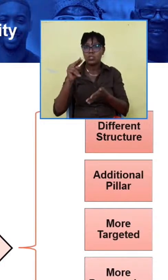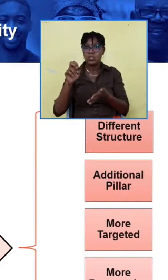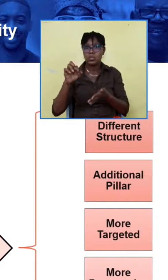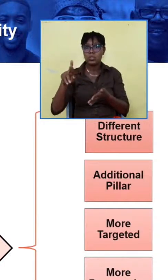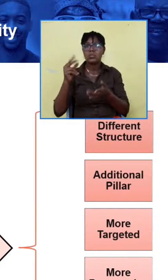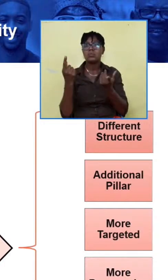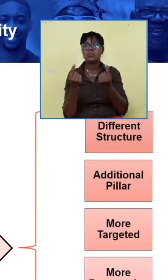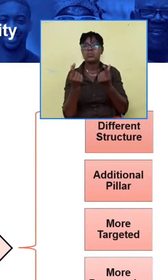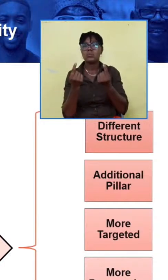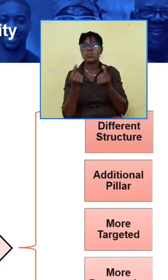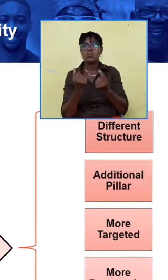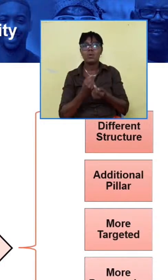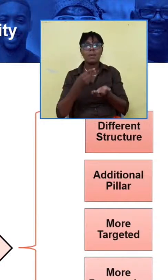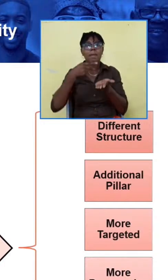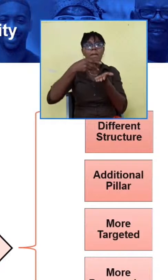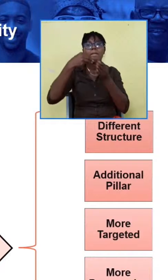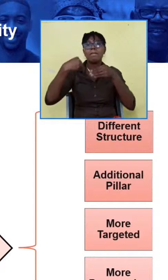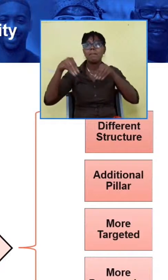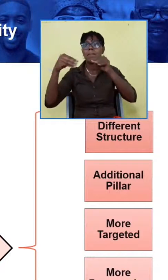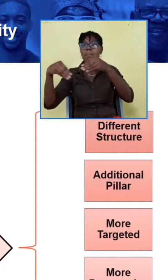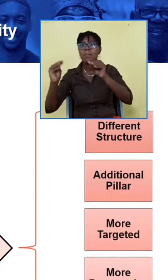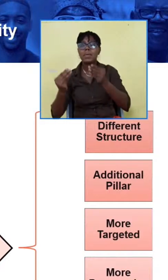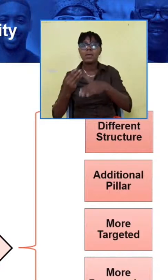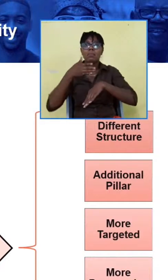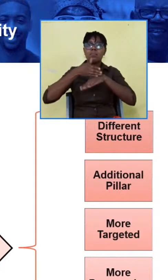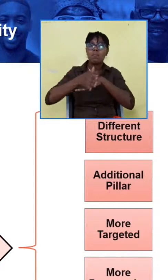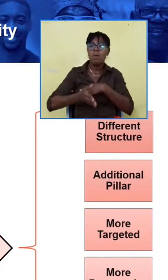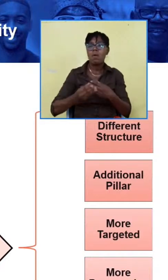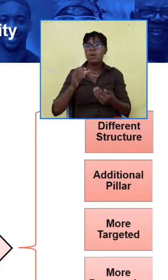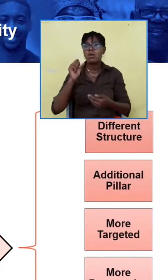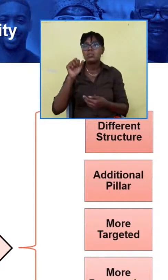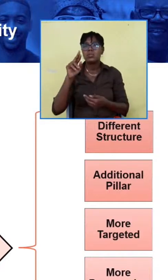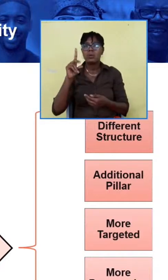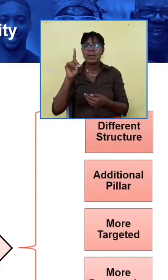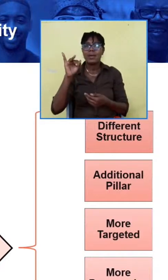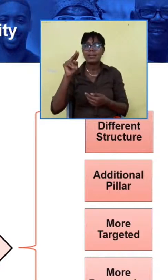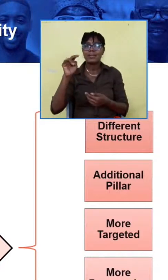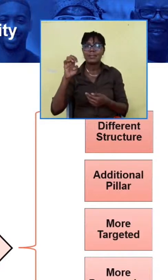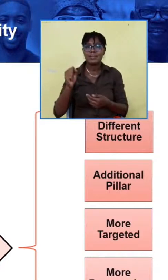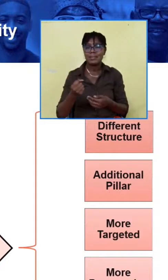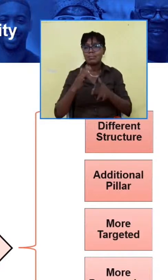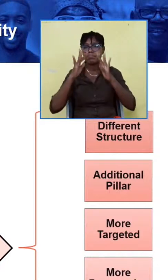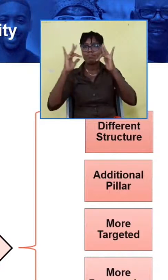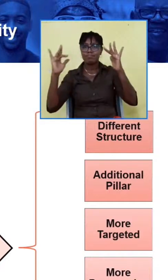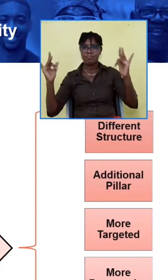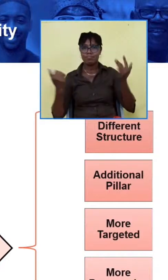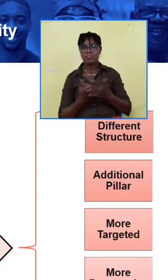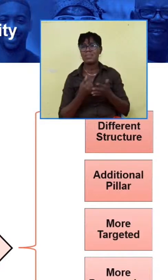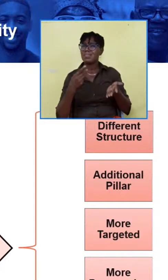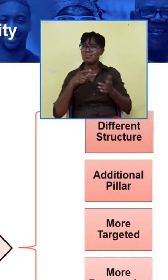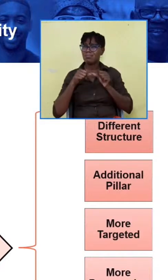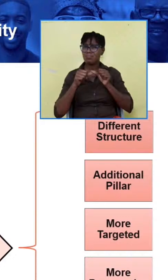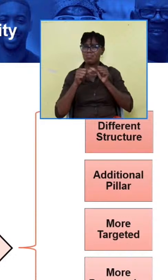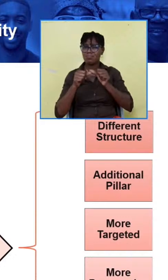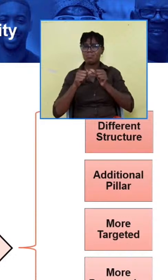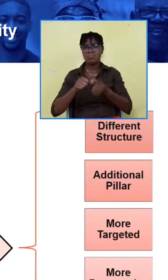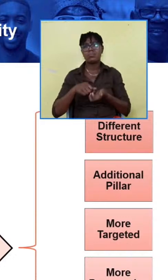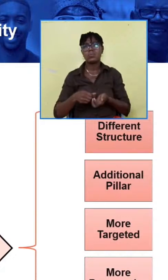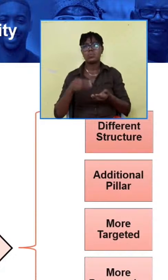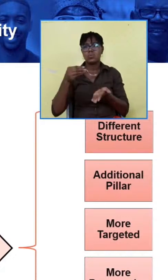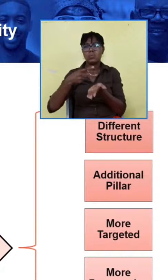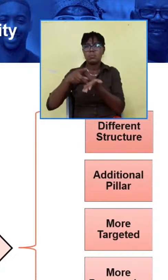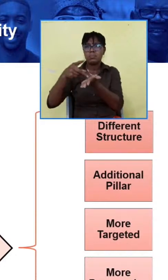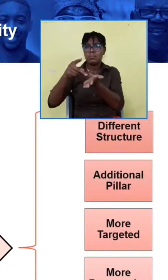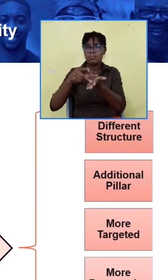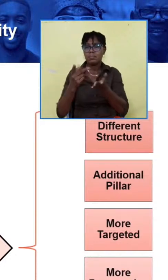sugar and sardines that they bought 5 years ago, they could still buy today. That will continue, but the option is that we